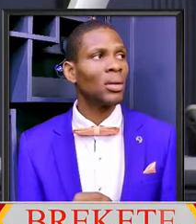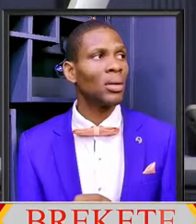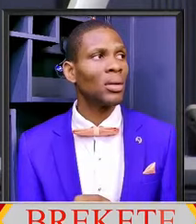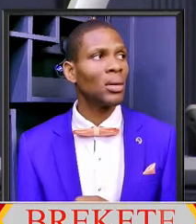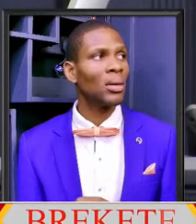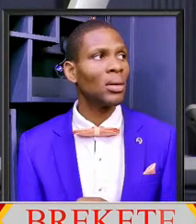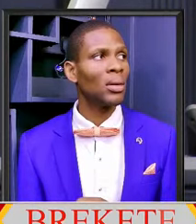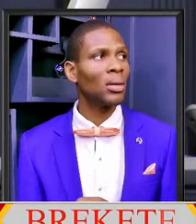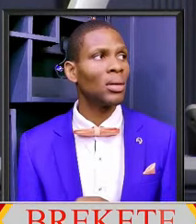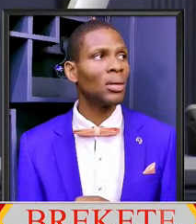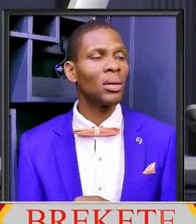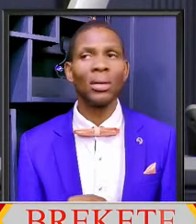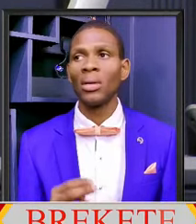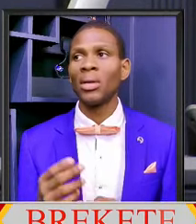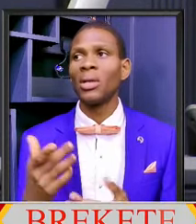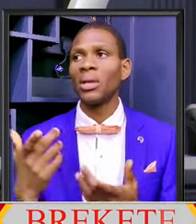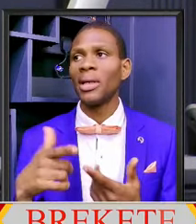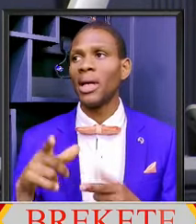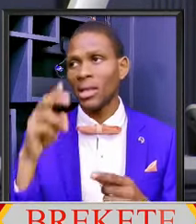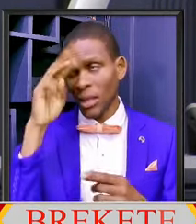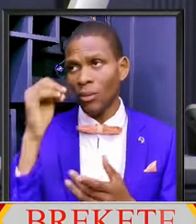Okay, no, could I bring Osama in?